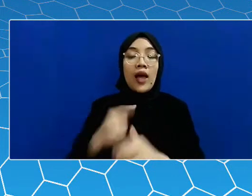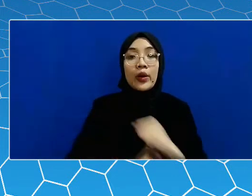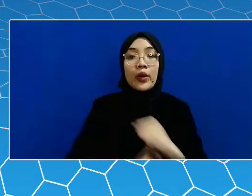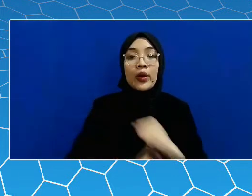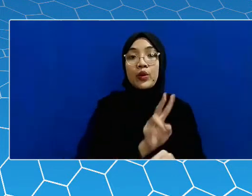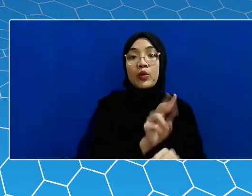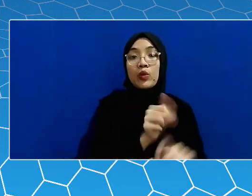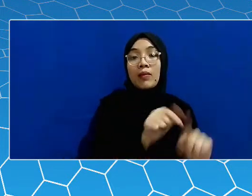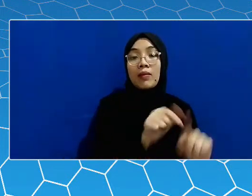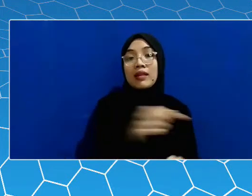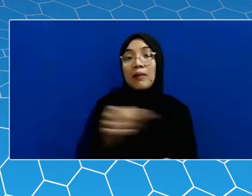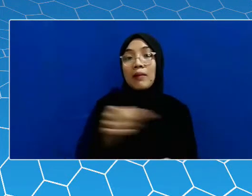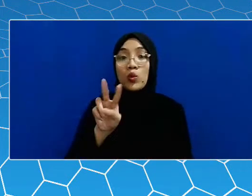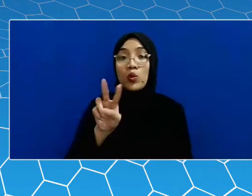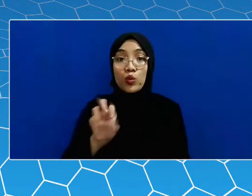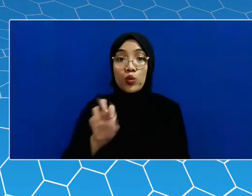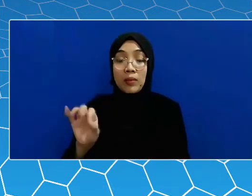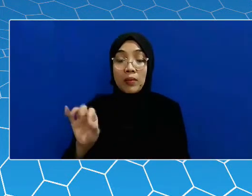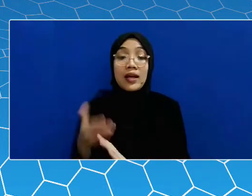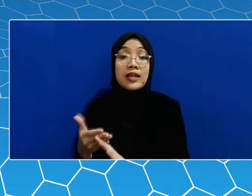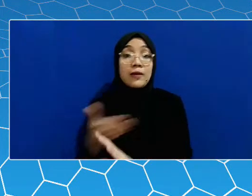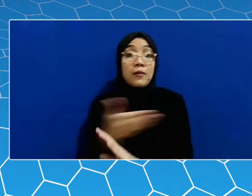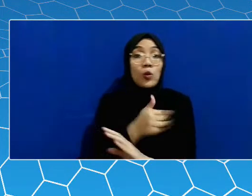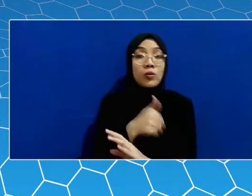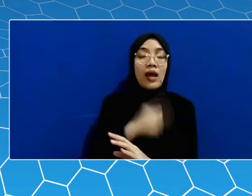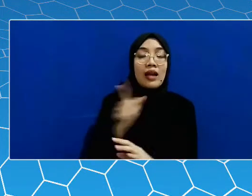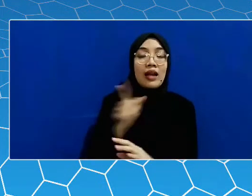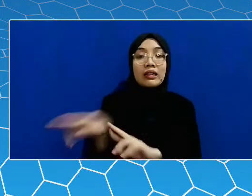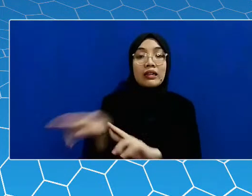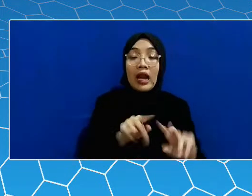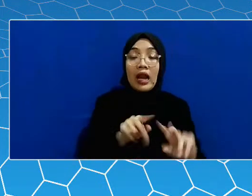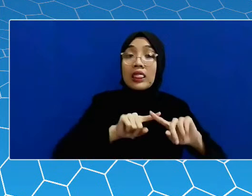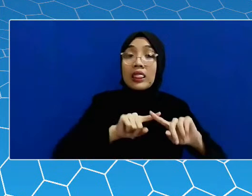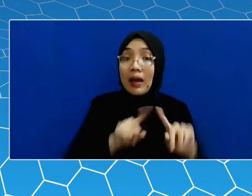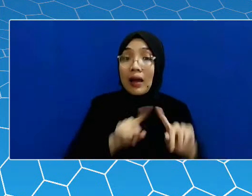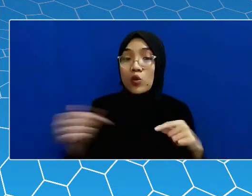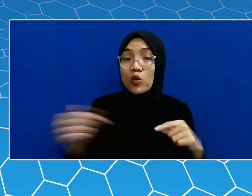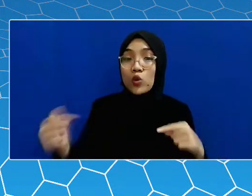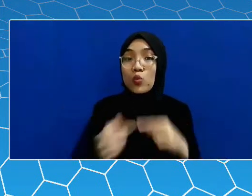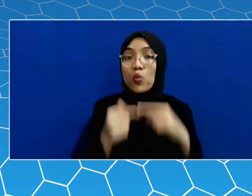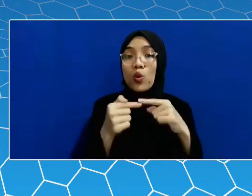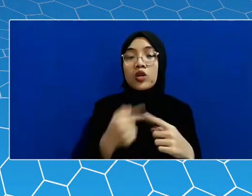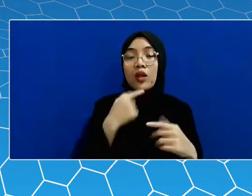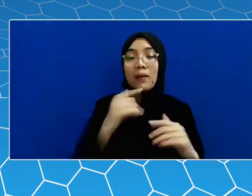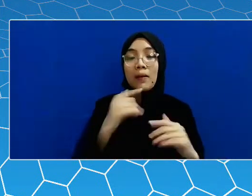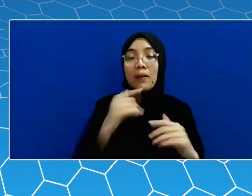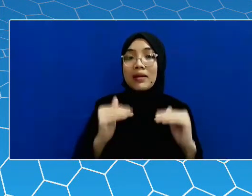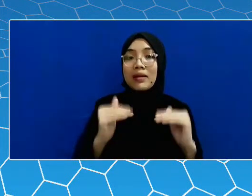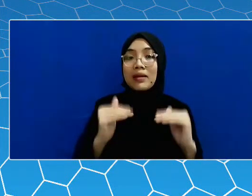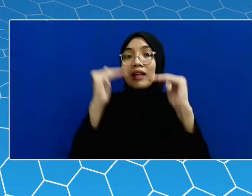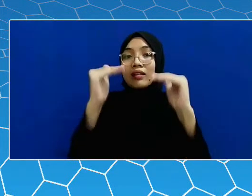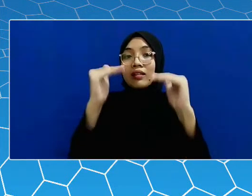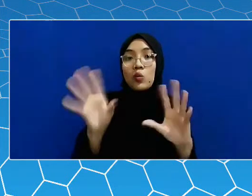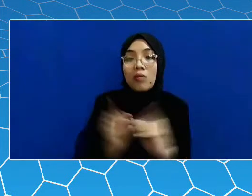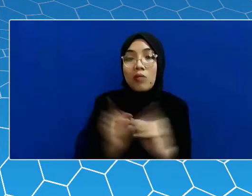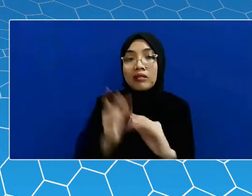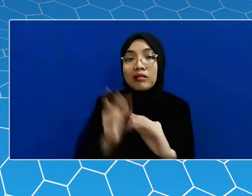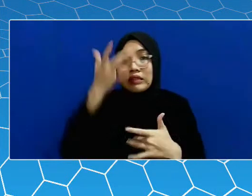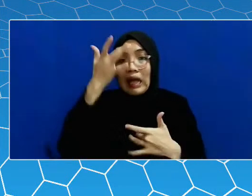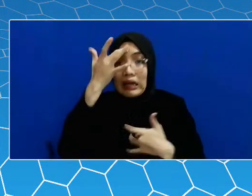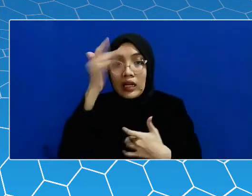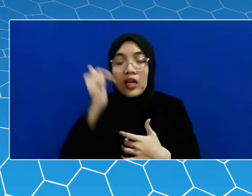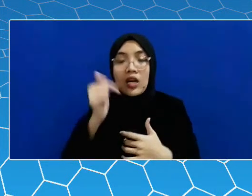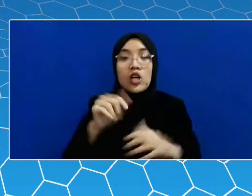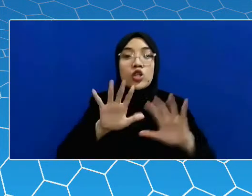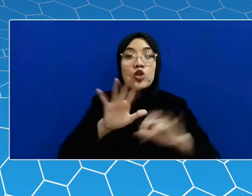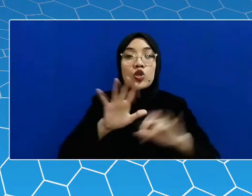this, we have a 5-year planning, but I think with regard to the new search of all this, they had put a 10-year planning, which include all the matters that